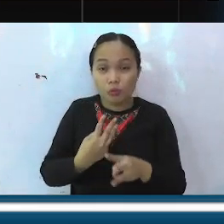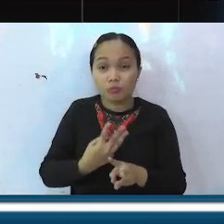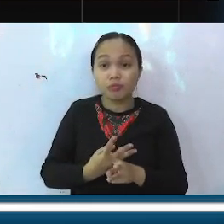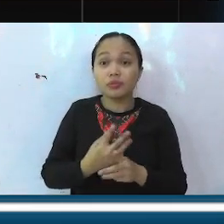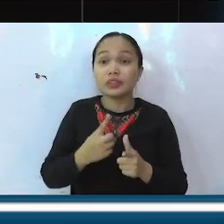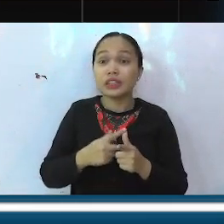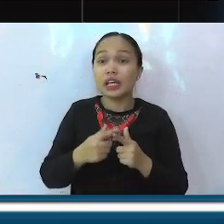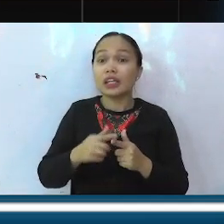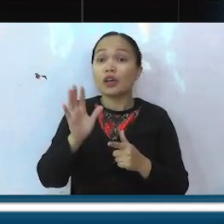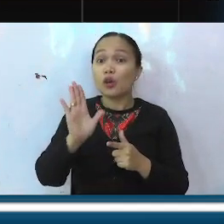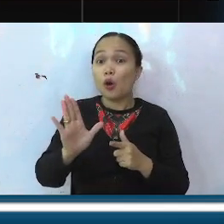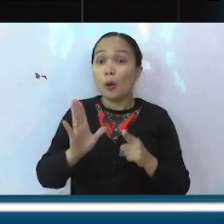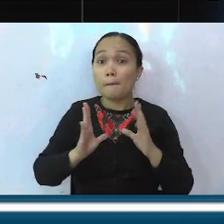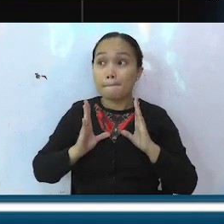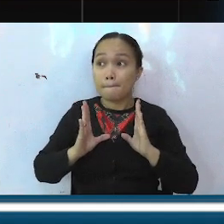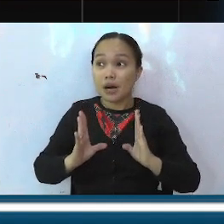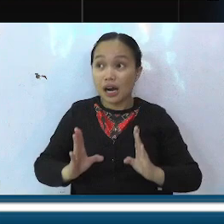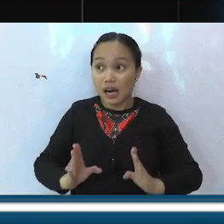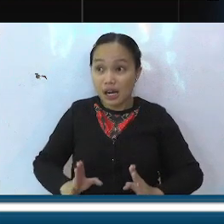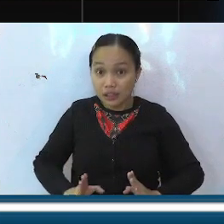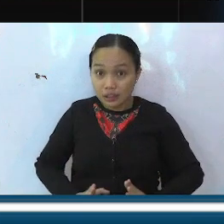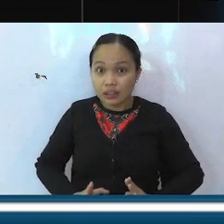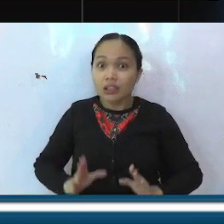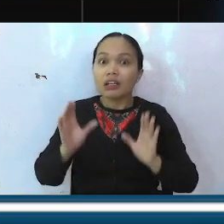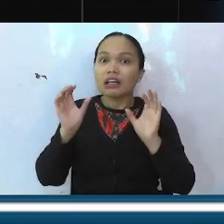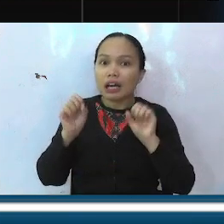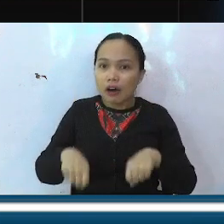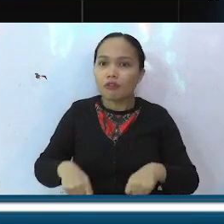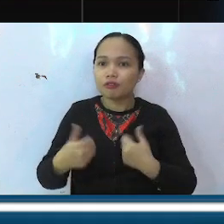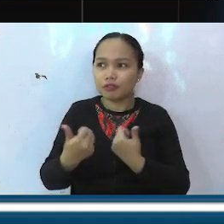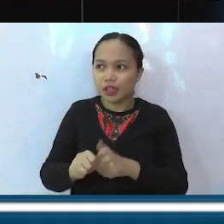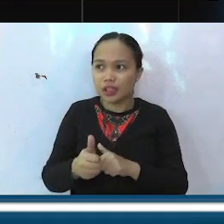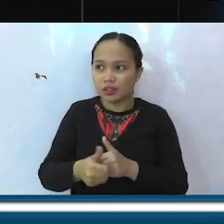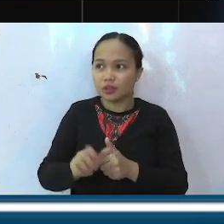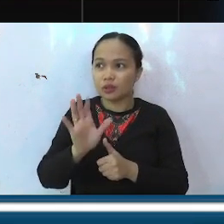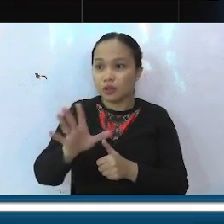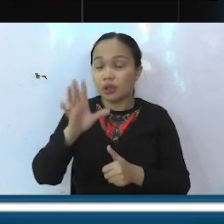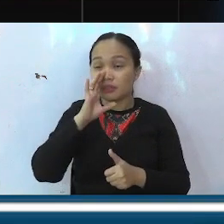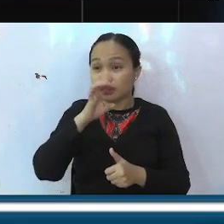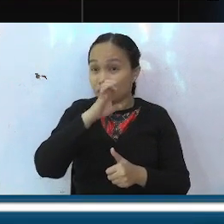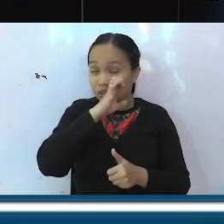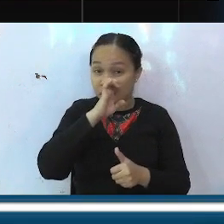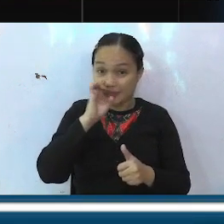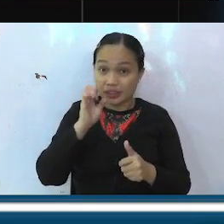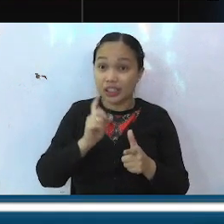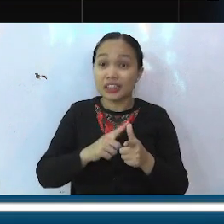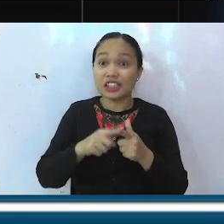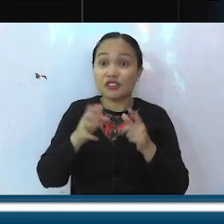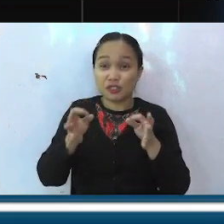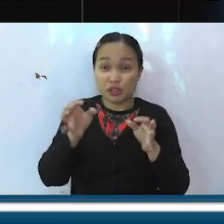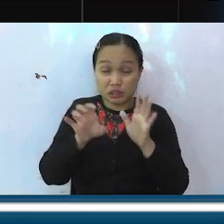your body is going to follow your eyes. So if you start looking over here,